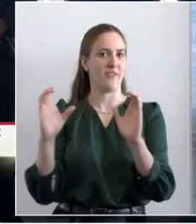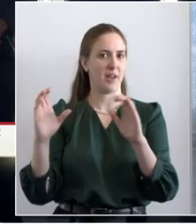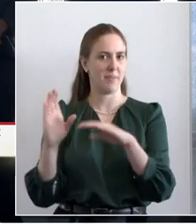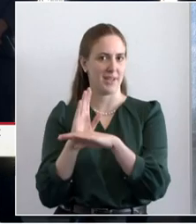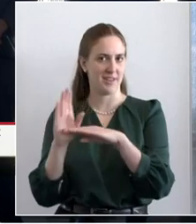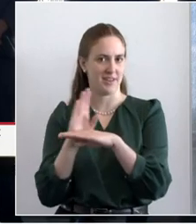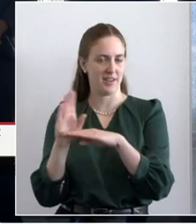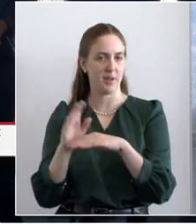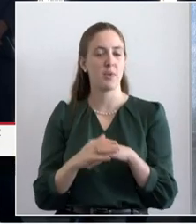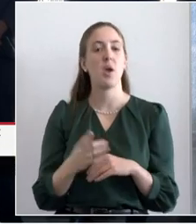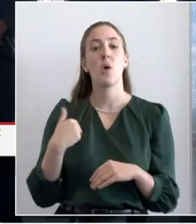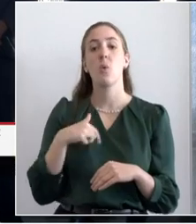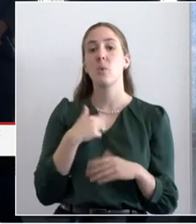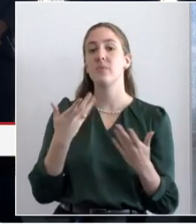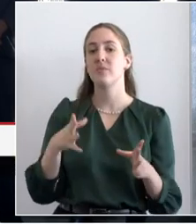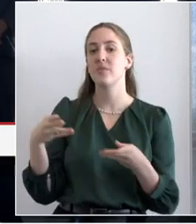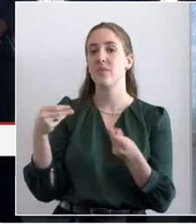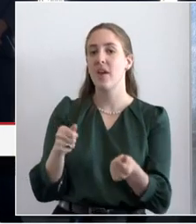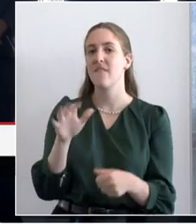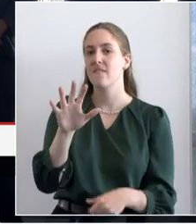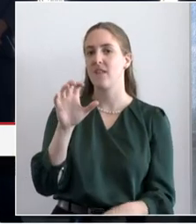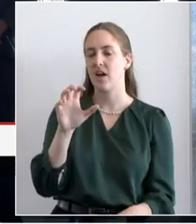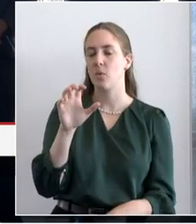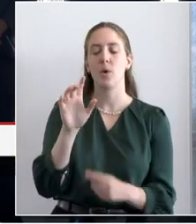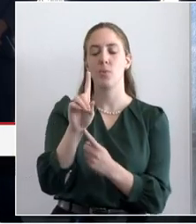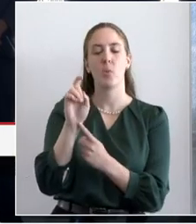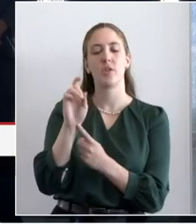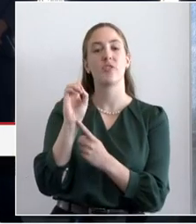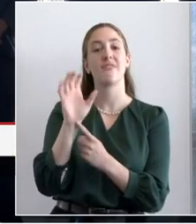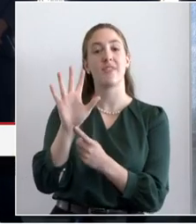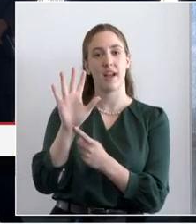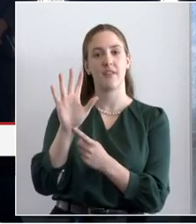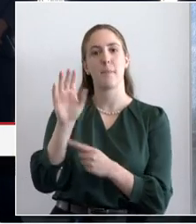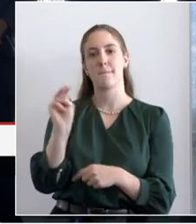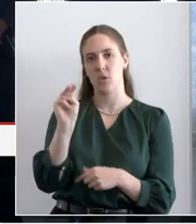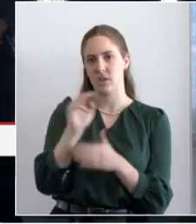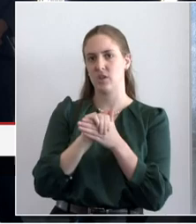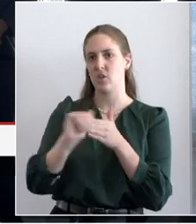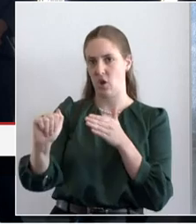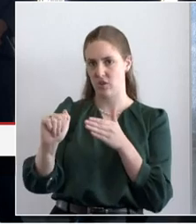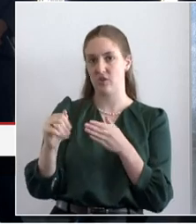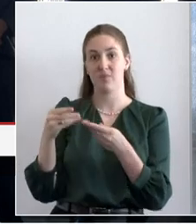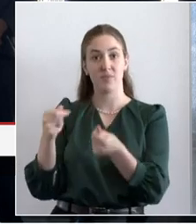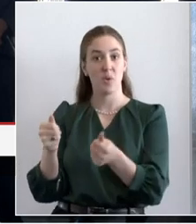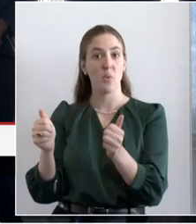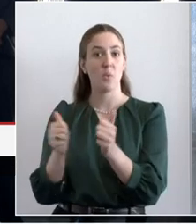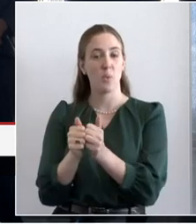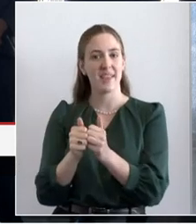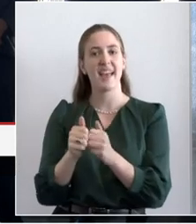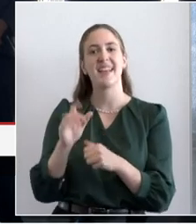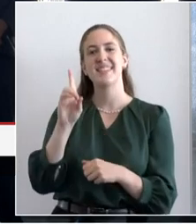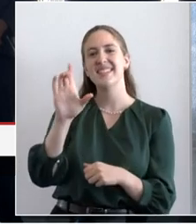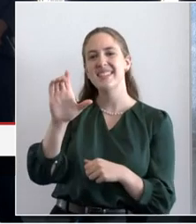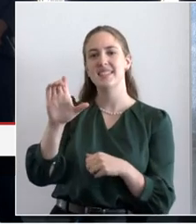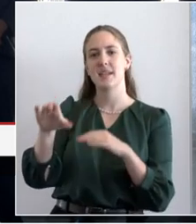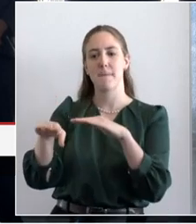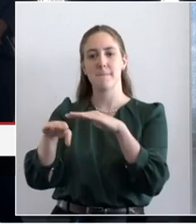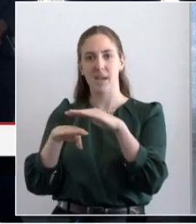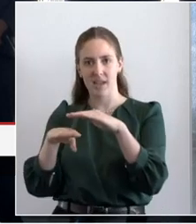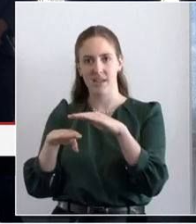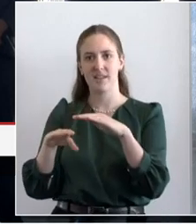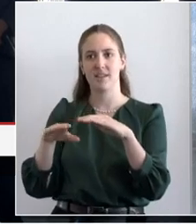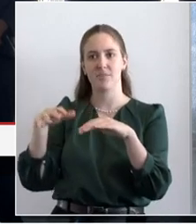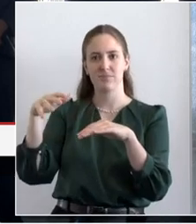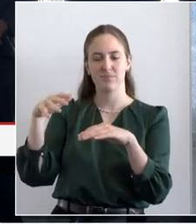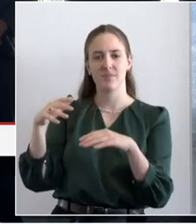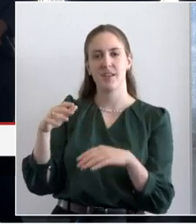spent $105 million of that money was spent with district-based certified